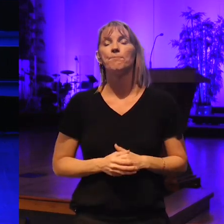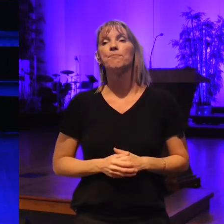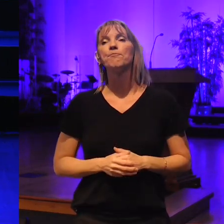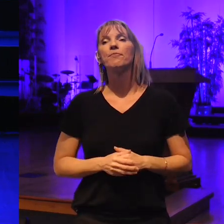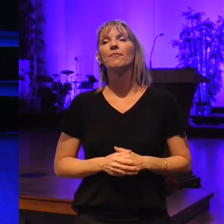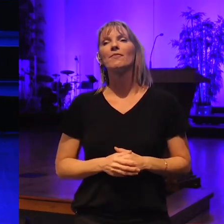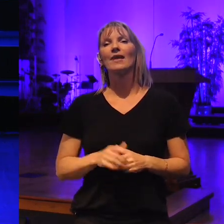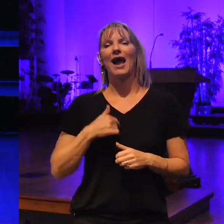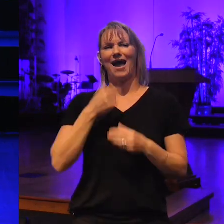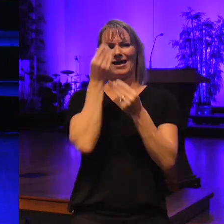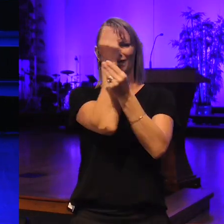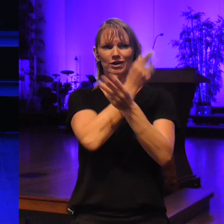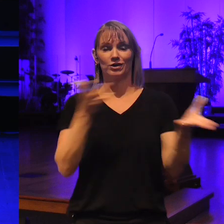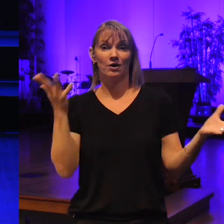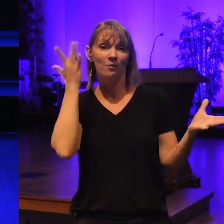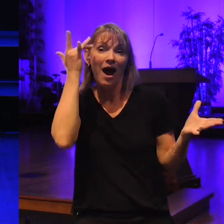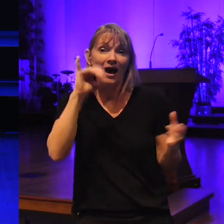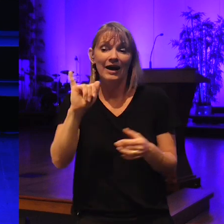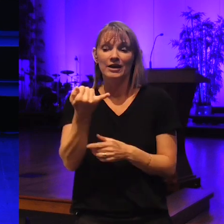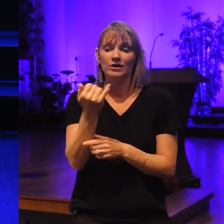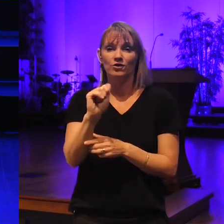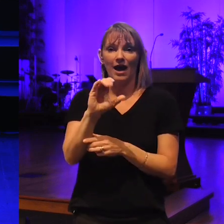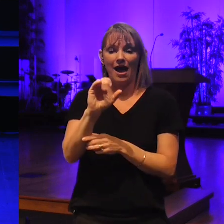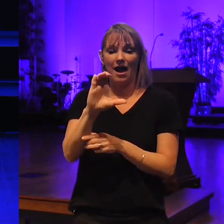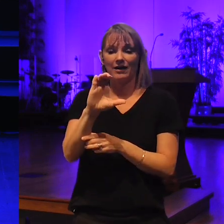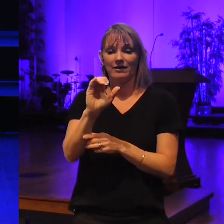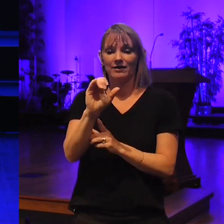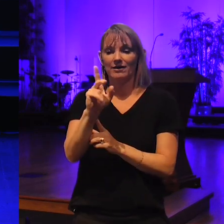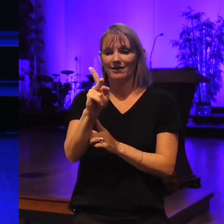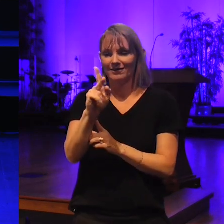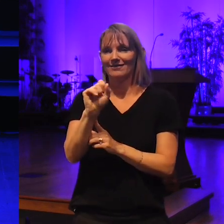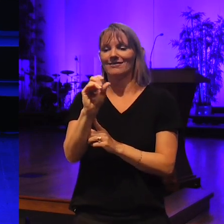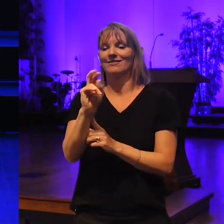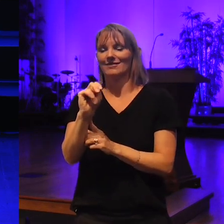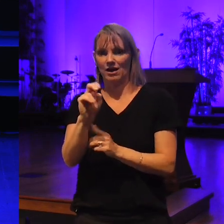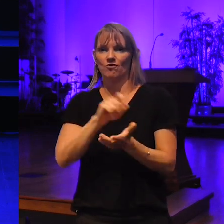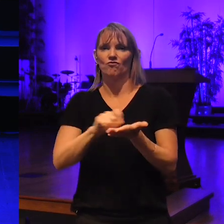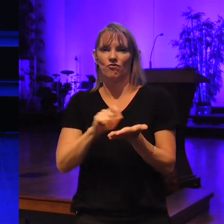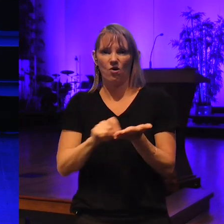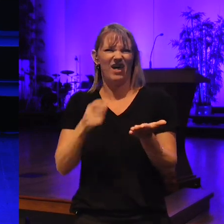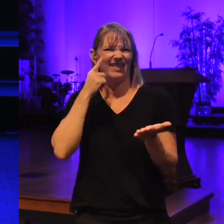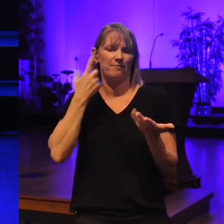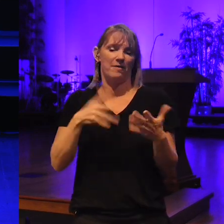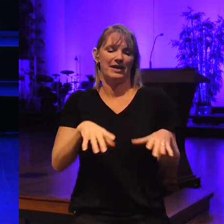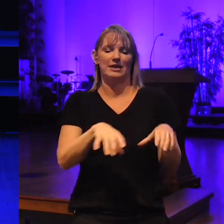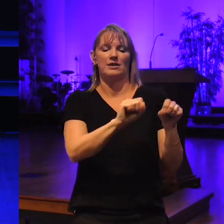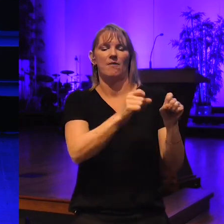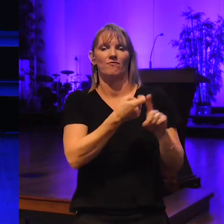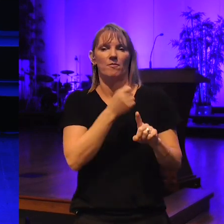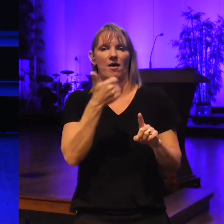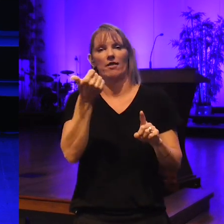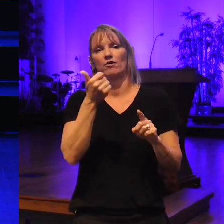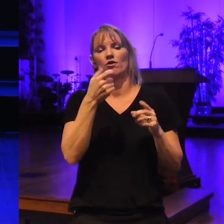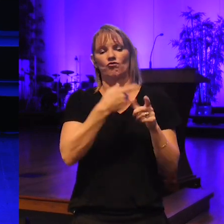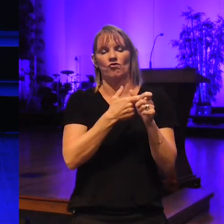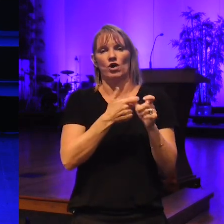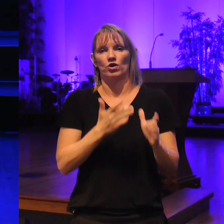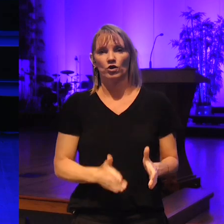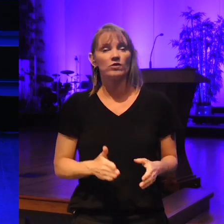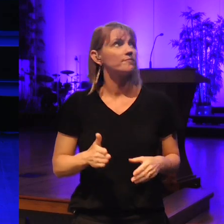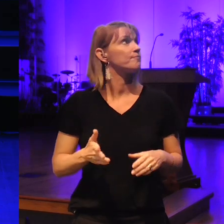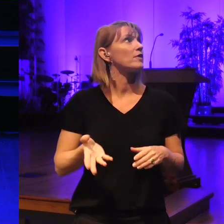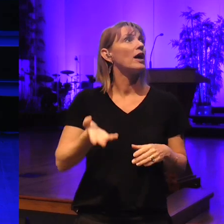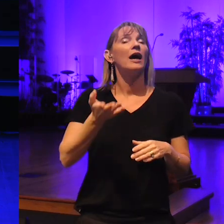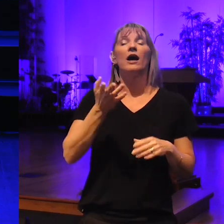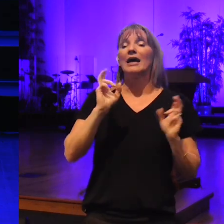So I share this because Jackson wrote this, and I think he adopted some of this from some great runners. What